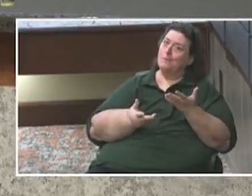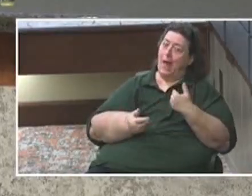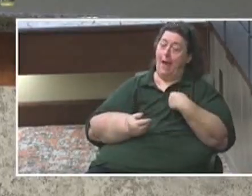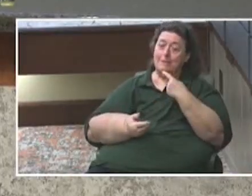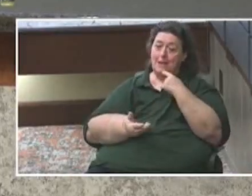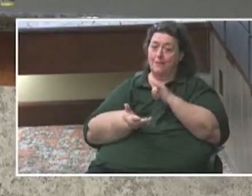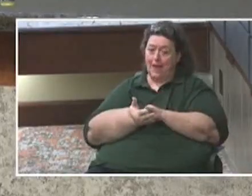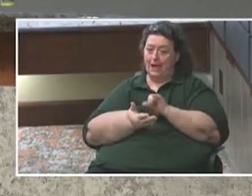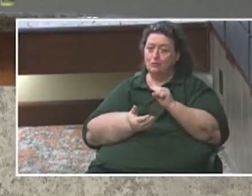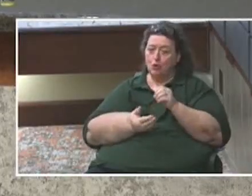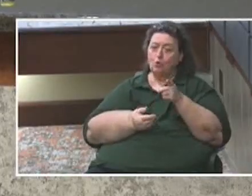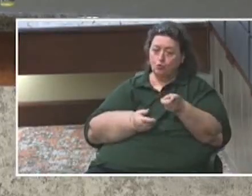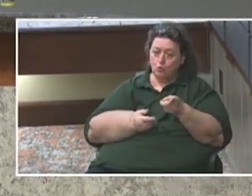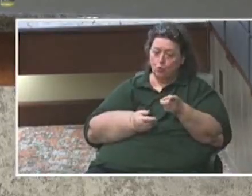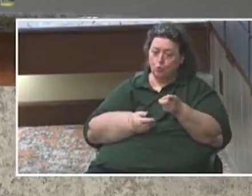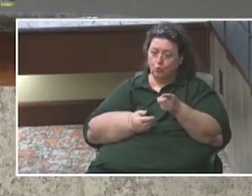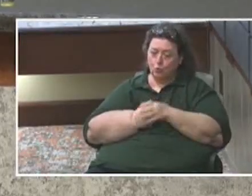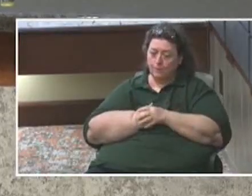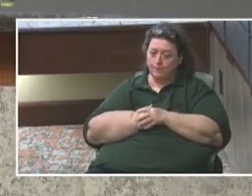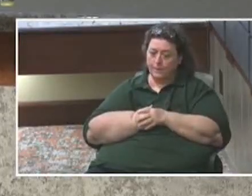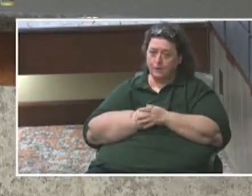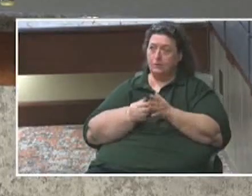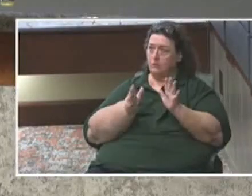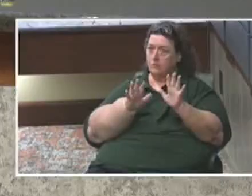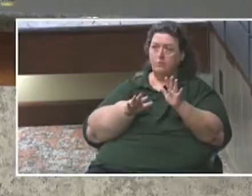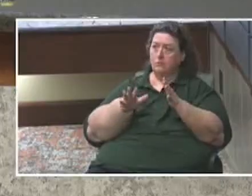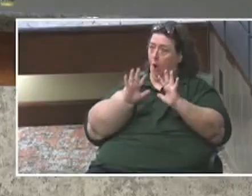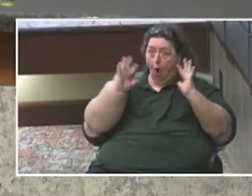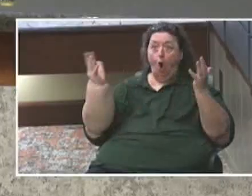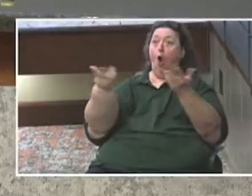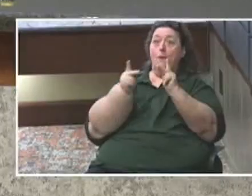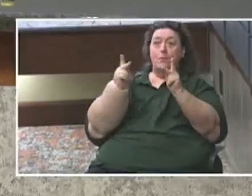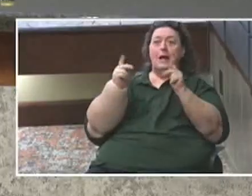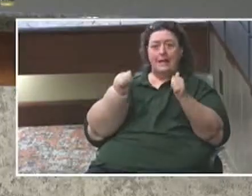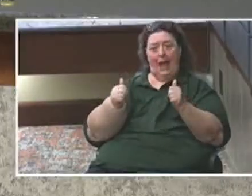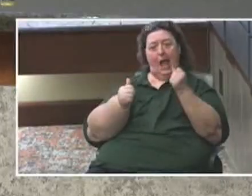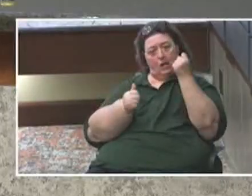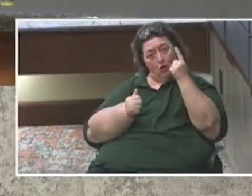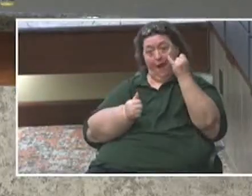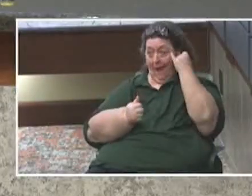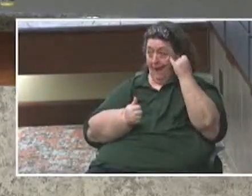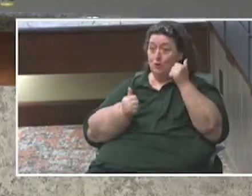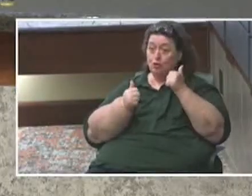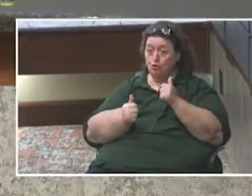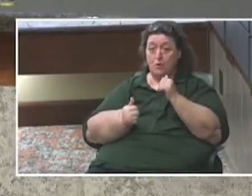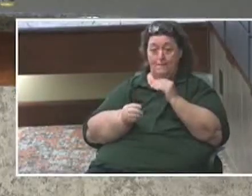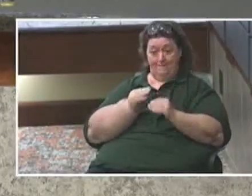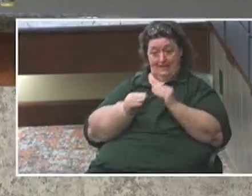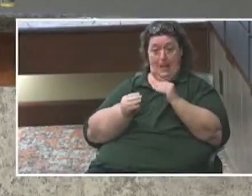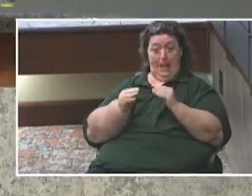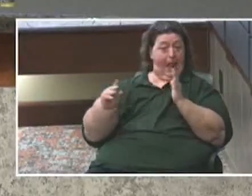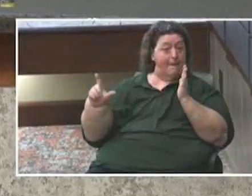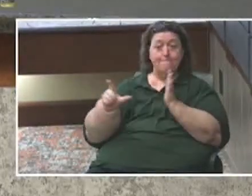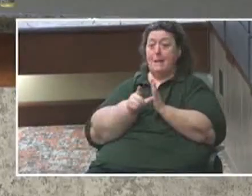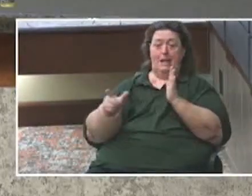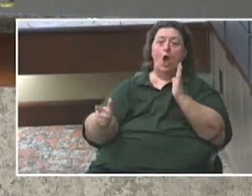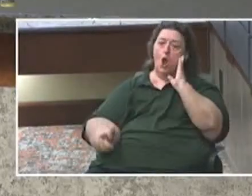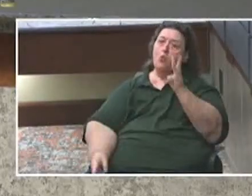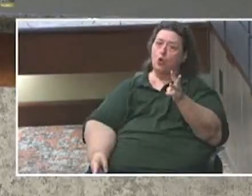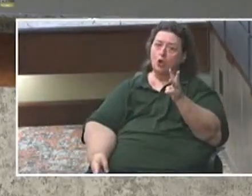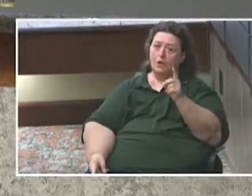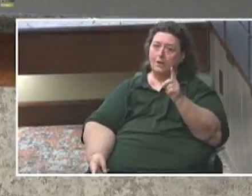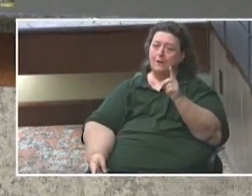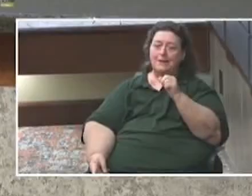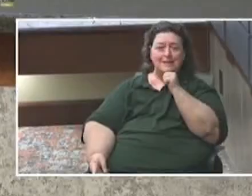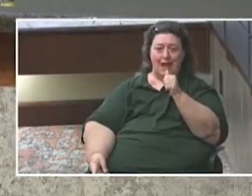this so you, Universe, you can understand that if it could be fixed immediately, it would be. because